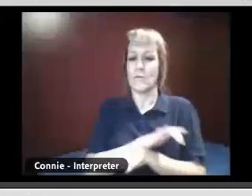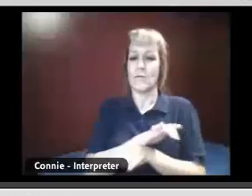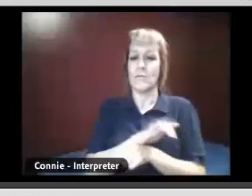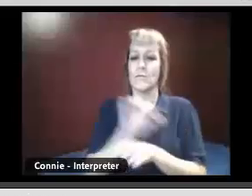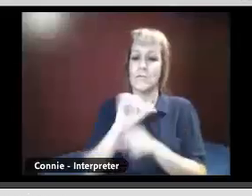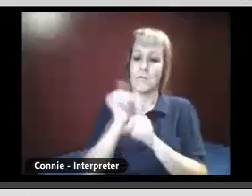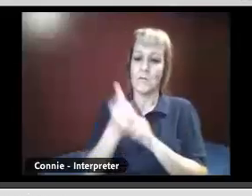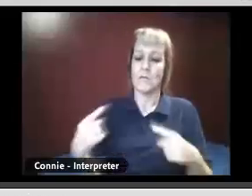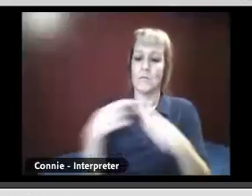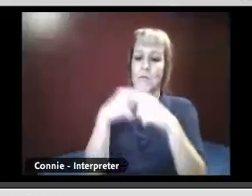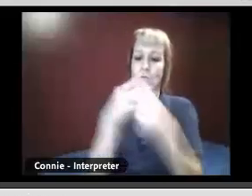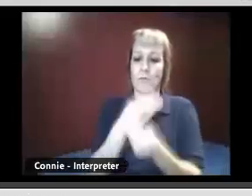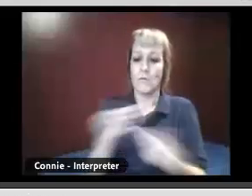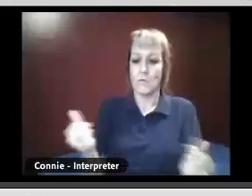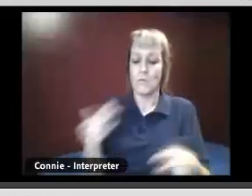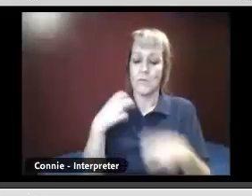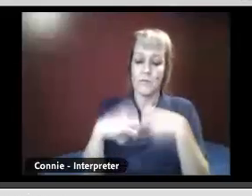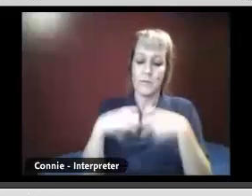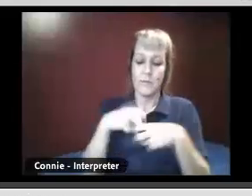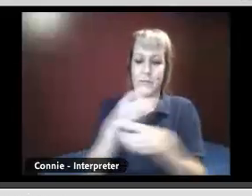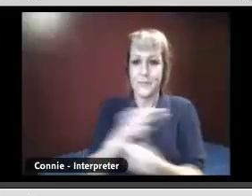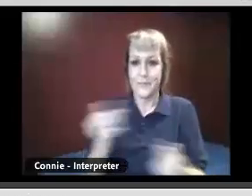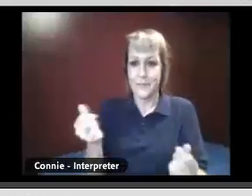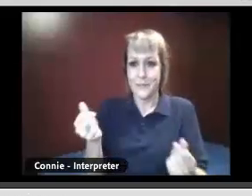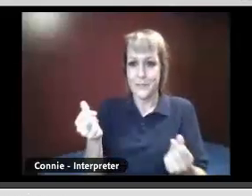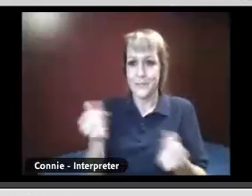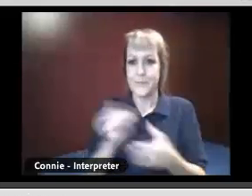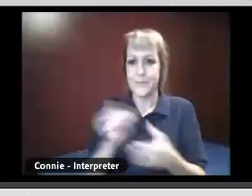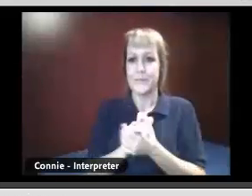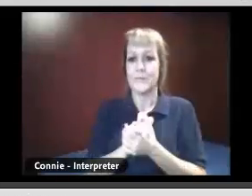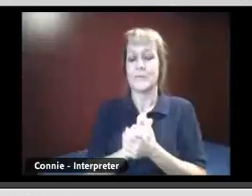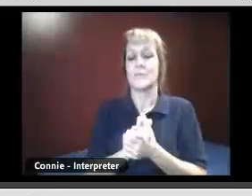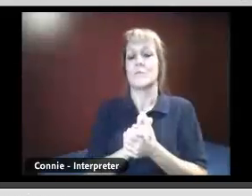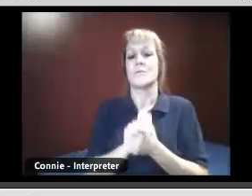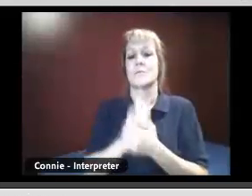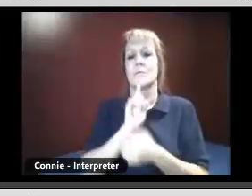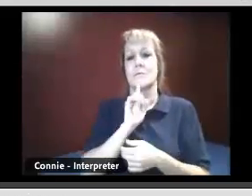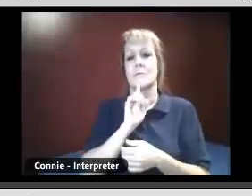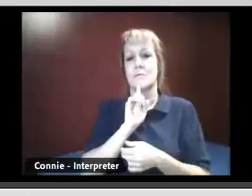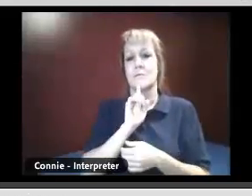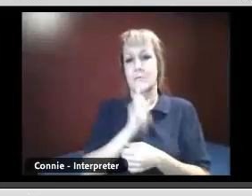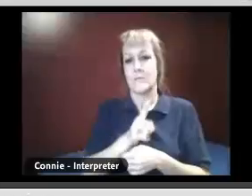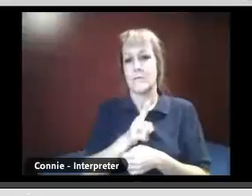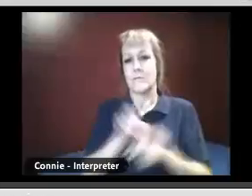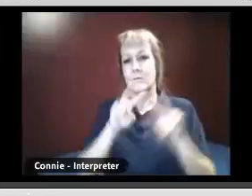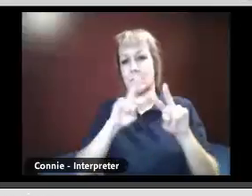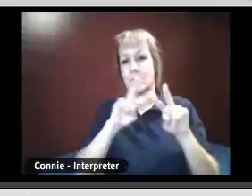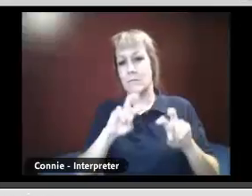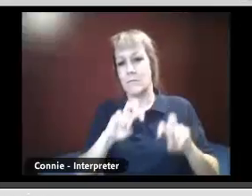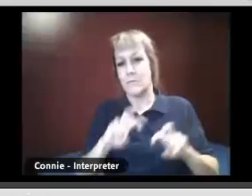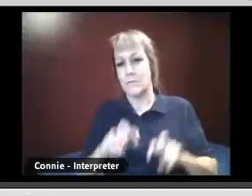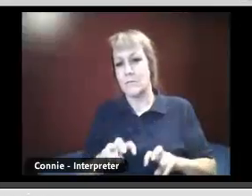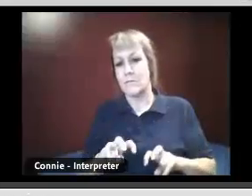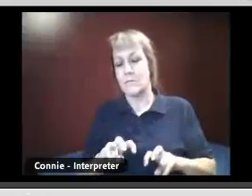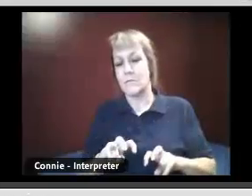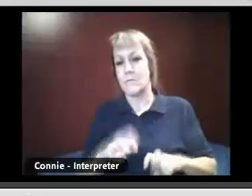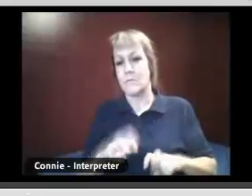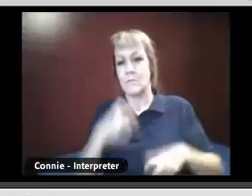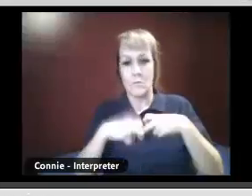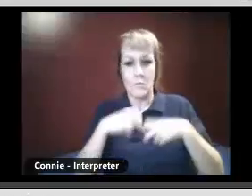resolution, problem resolution, really is the assessment, of what are the issues, what are